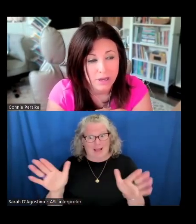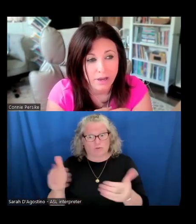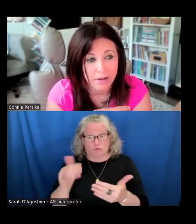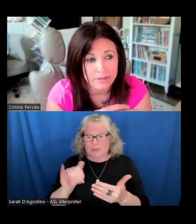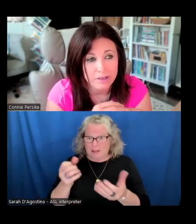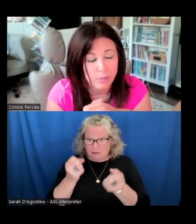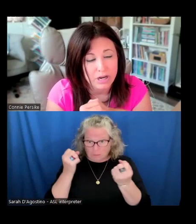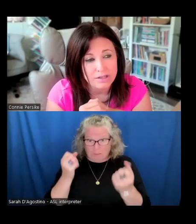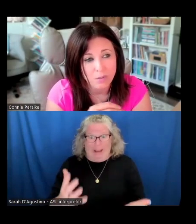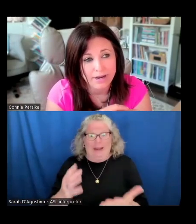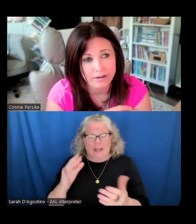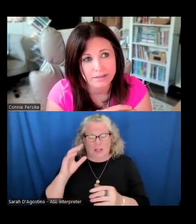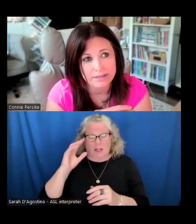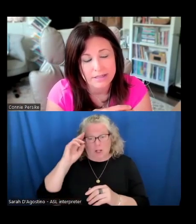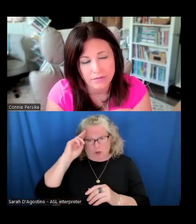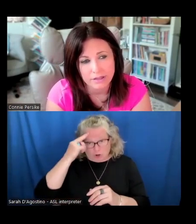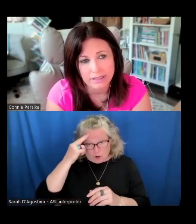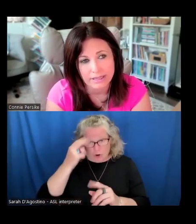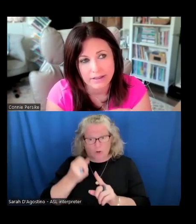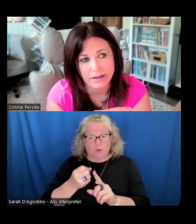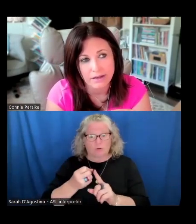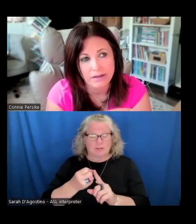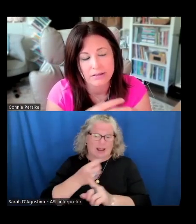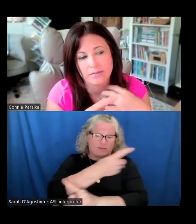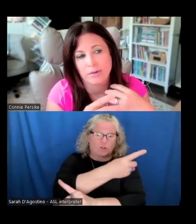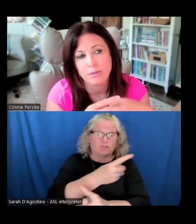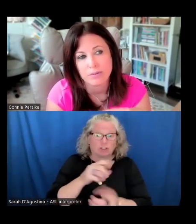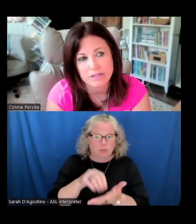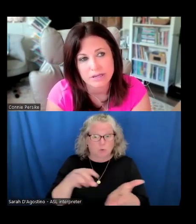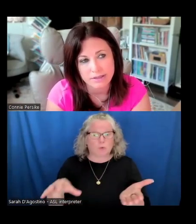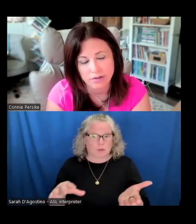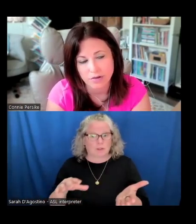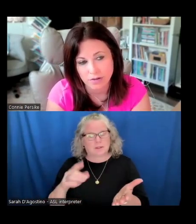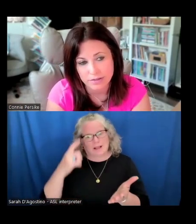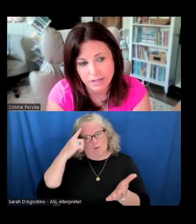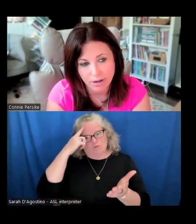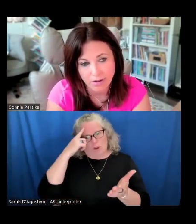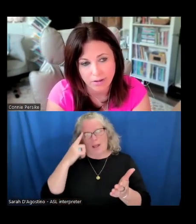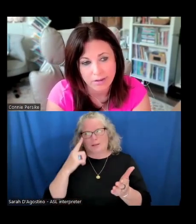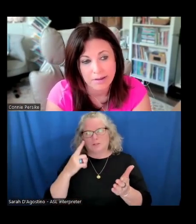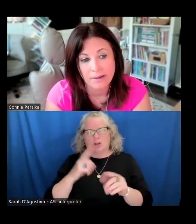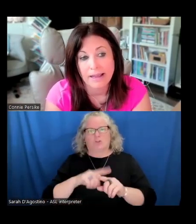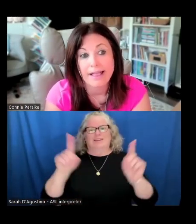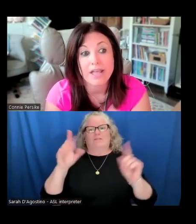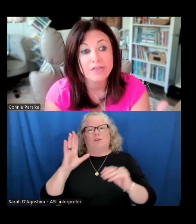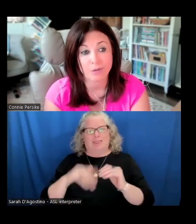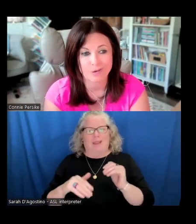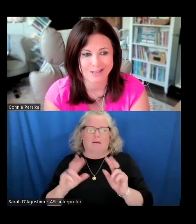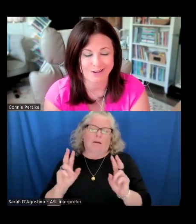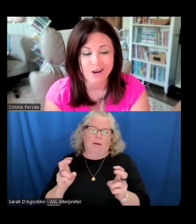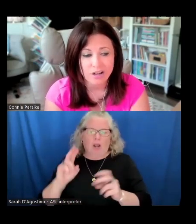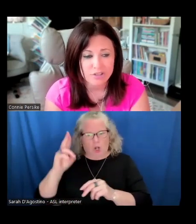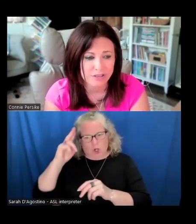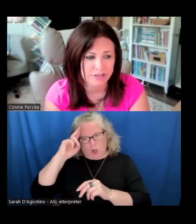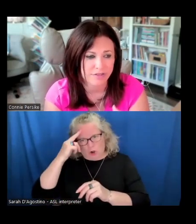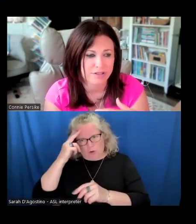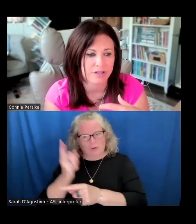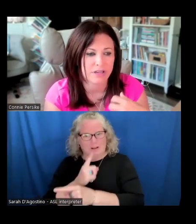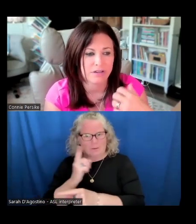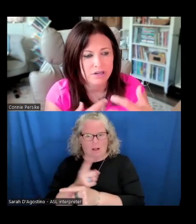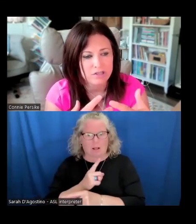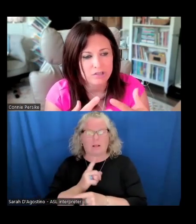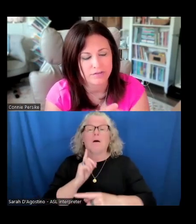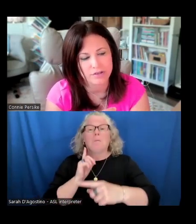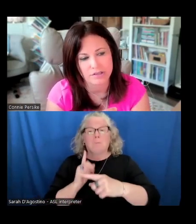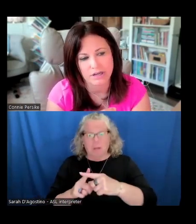neurodivergent, and their brains are wired differently than what we would consider neurotypical. And then throw on their cultural